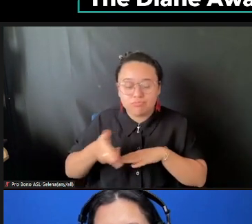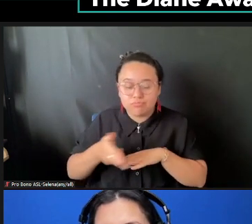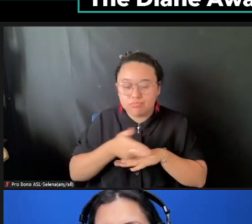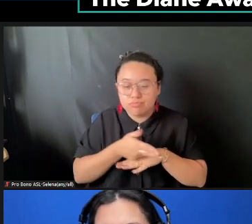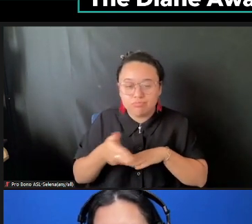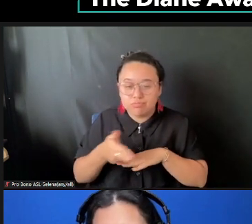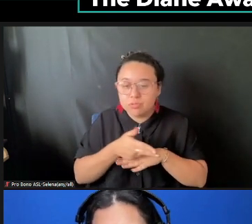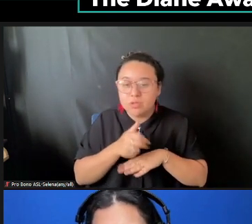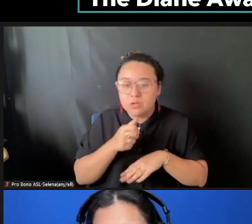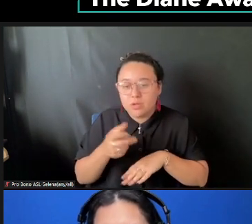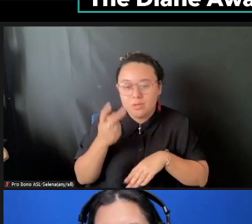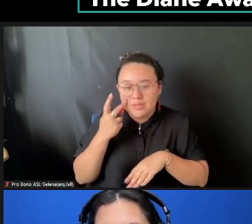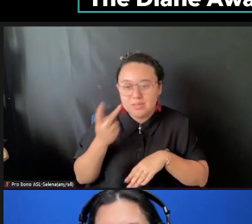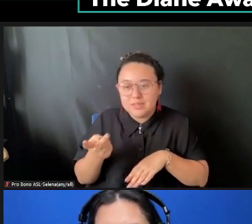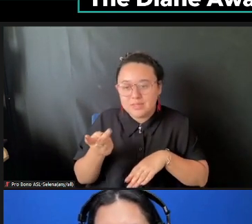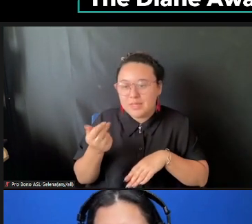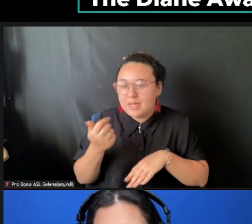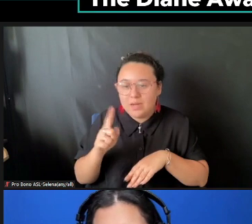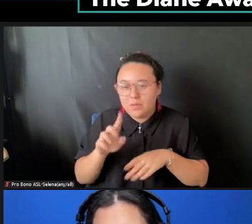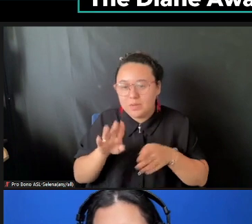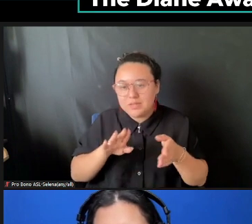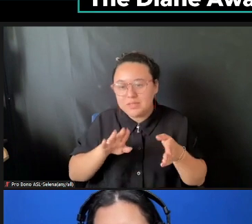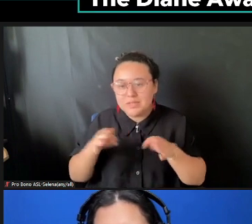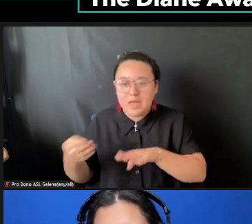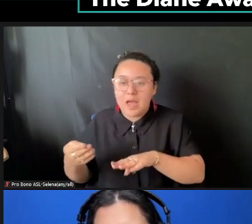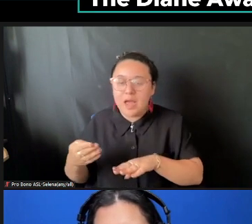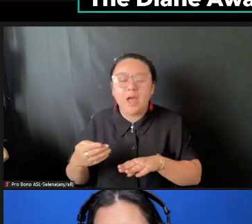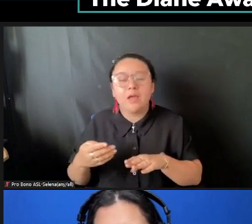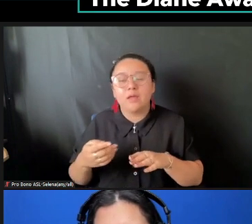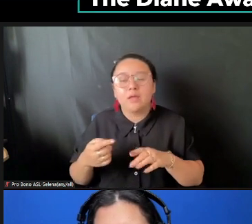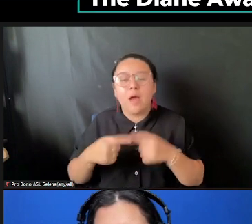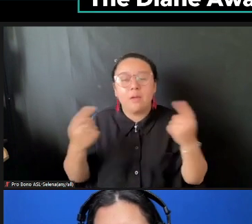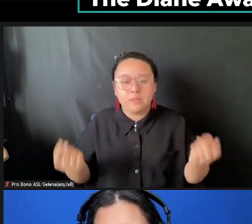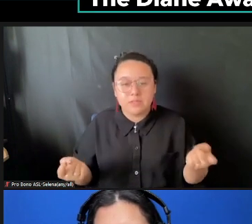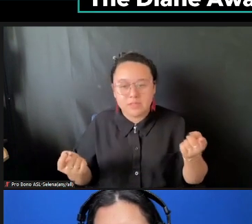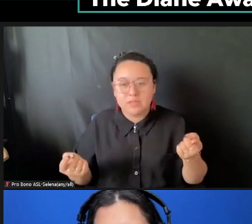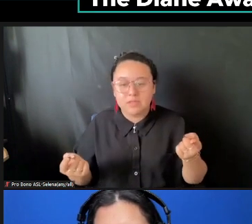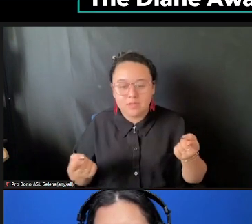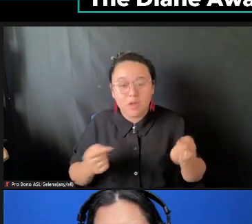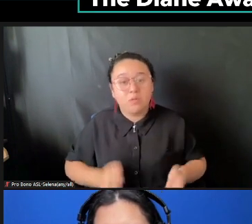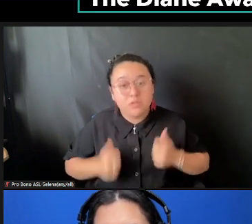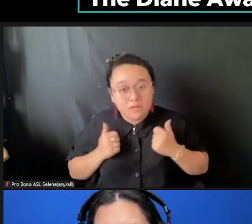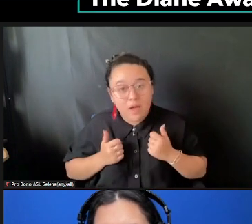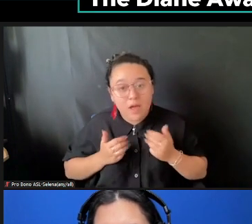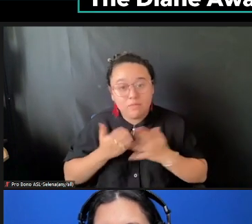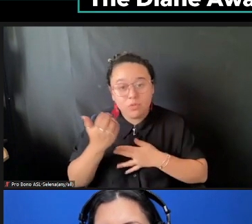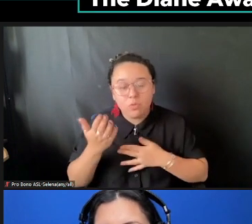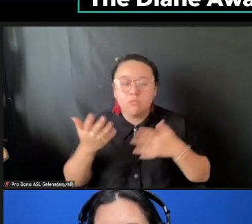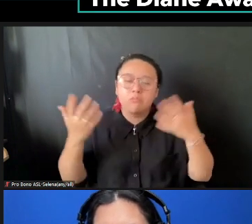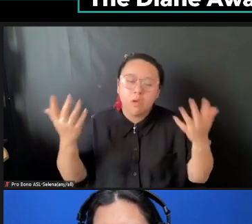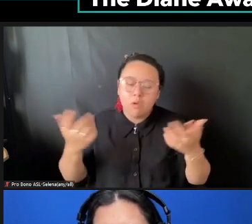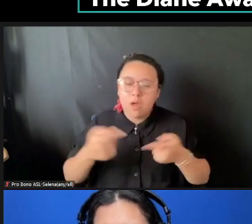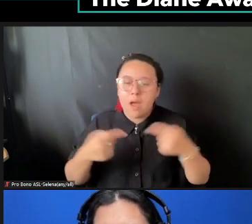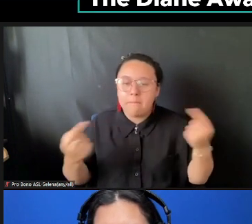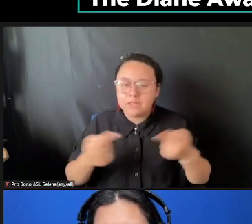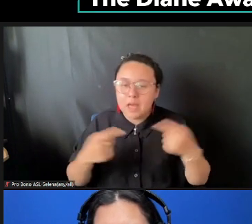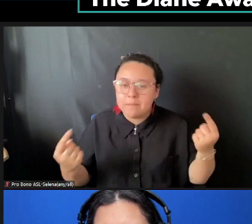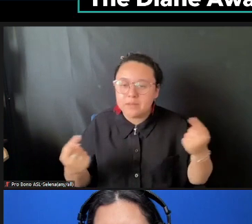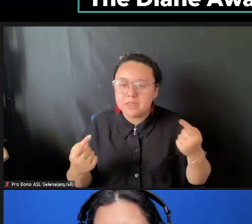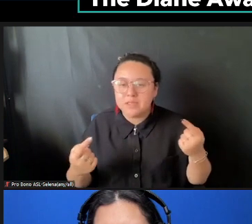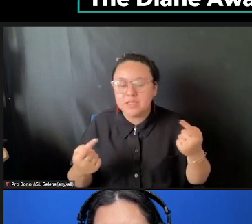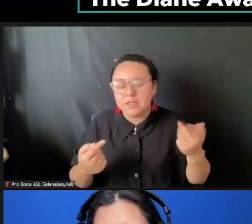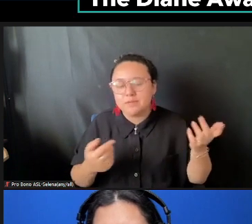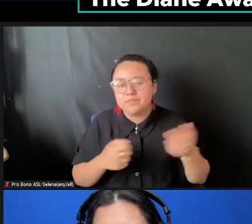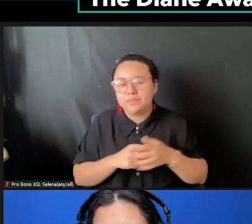don't see anyone die, and in fact the reversal that they actually survived, and you know, how to find a